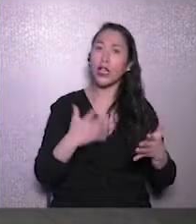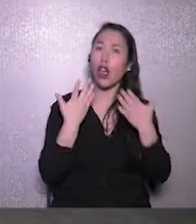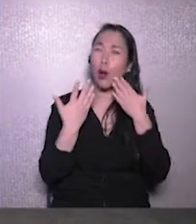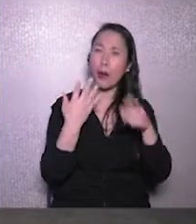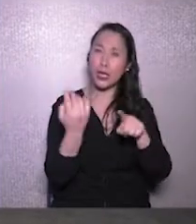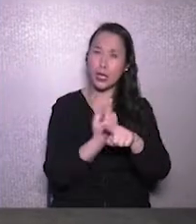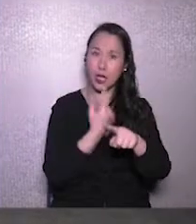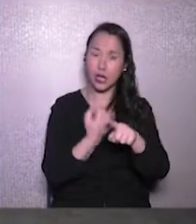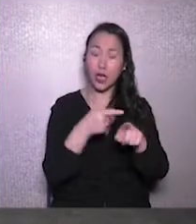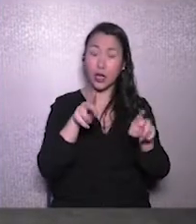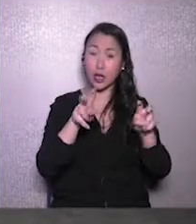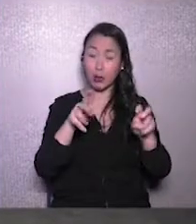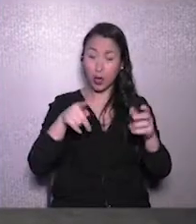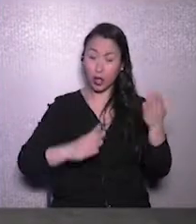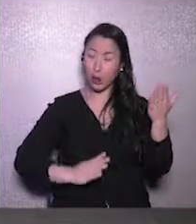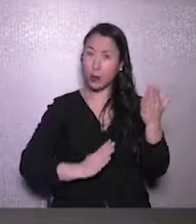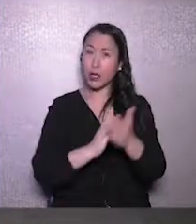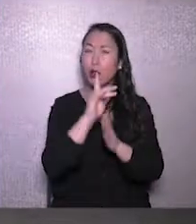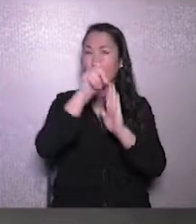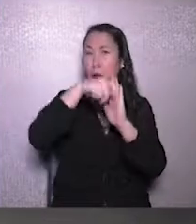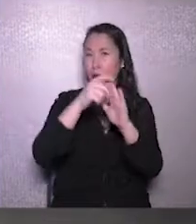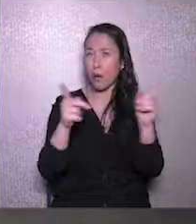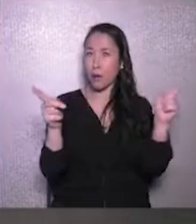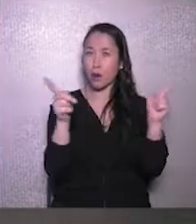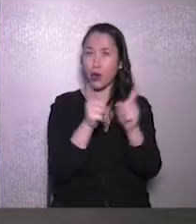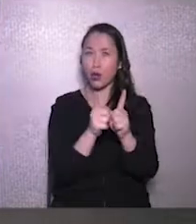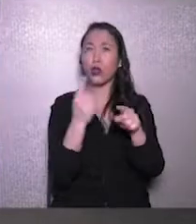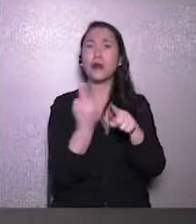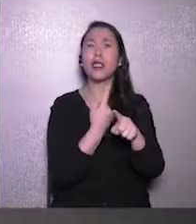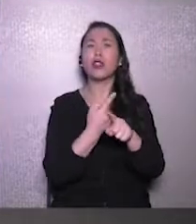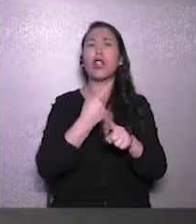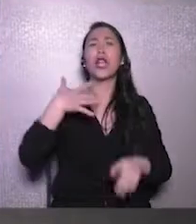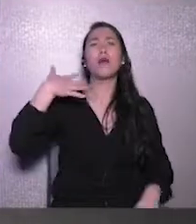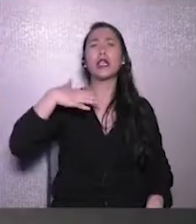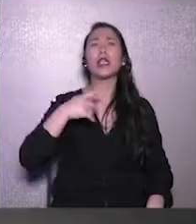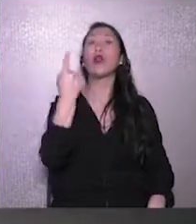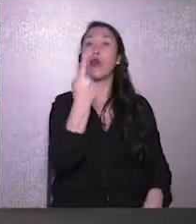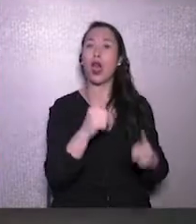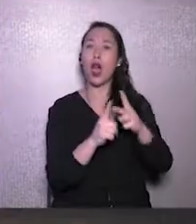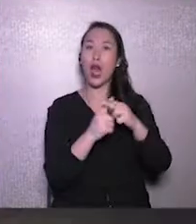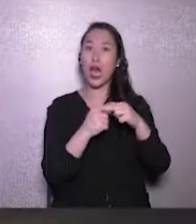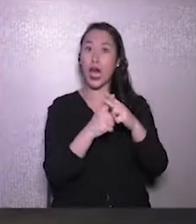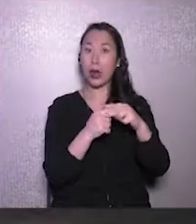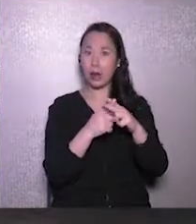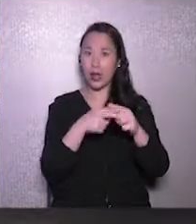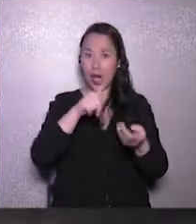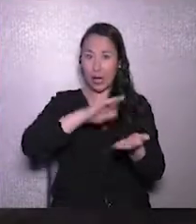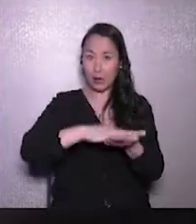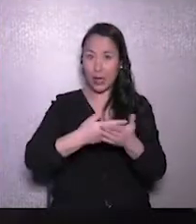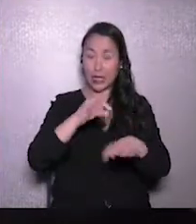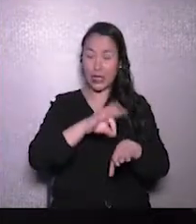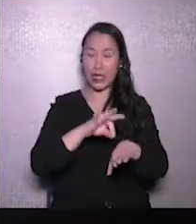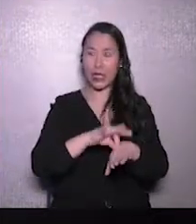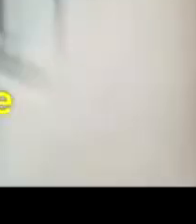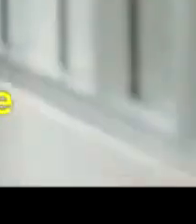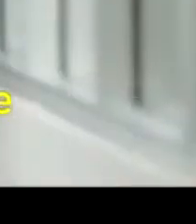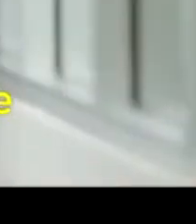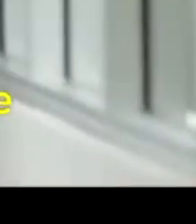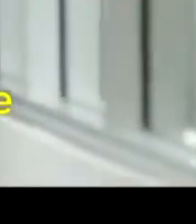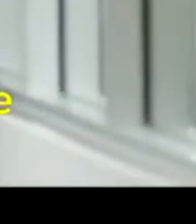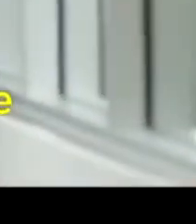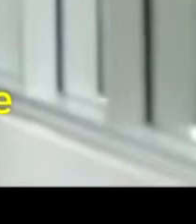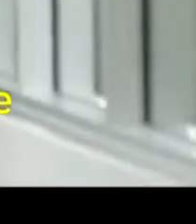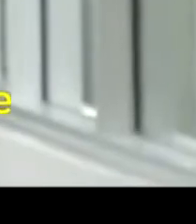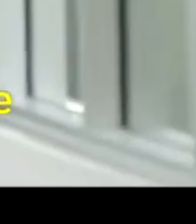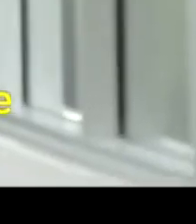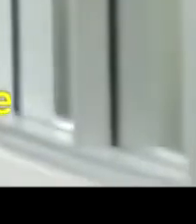Quiero partir hoy con un pequeño video hablando de la importancia, por ejemplo, de una herramienta, la telemedicina. Dr. Johnson here. Dr. Johnson, ¿could